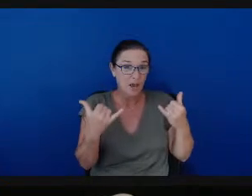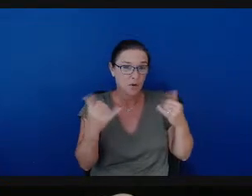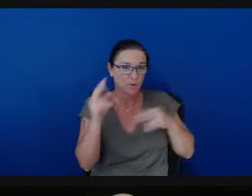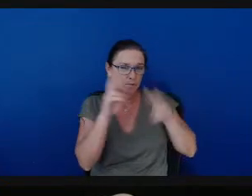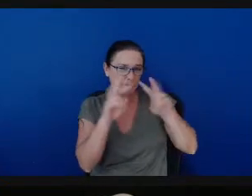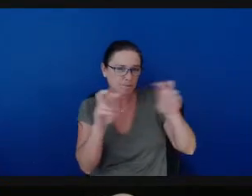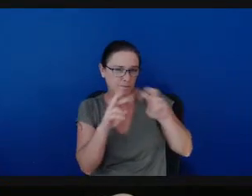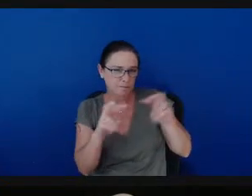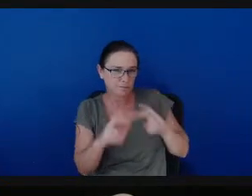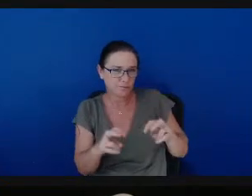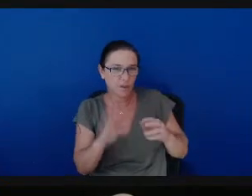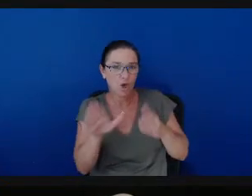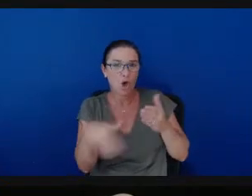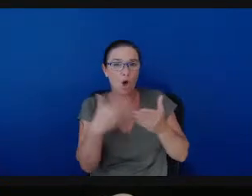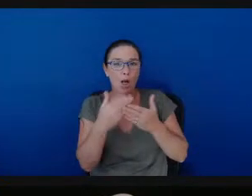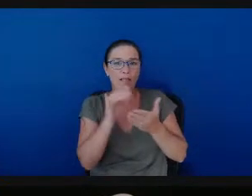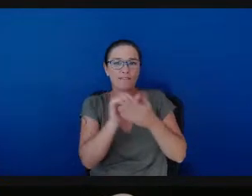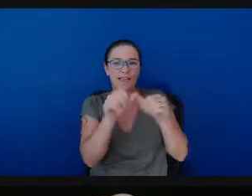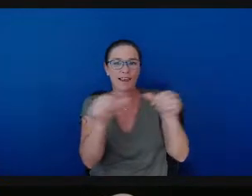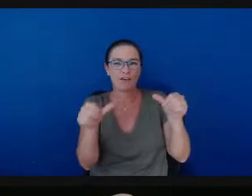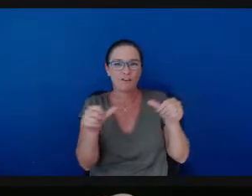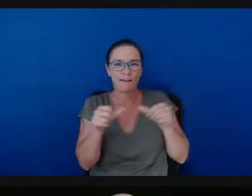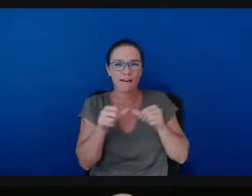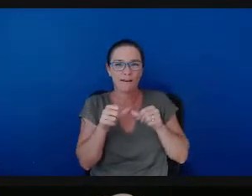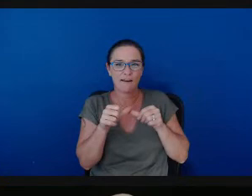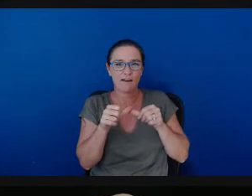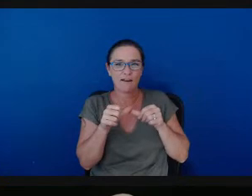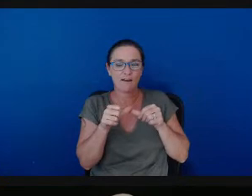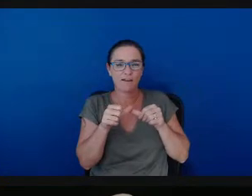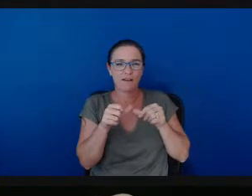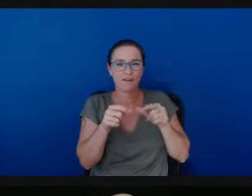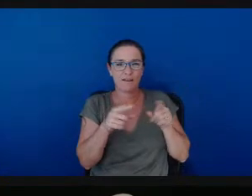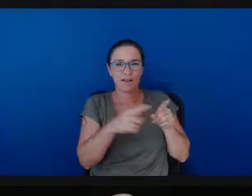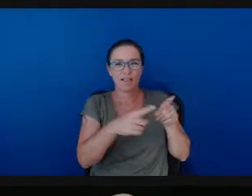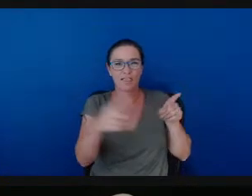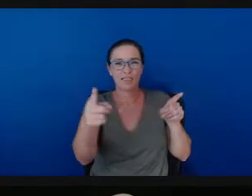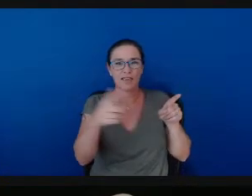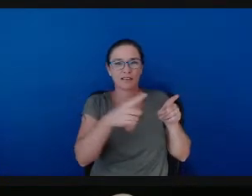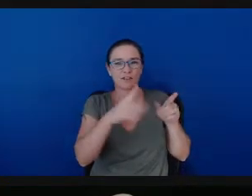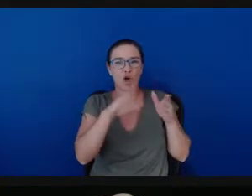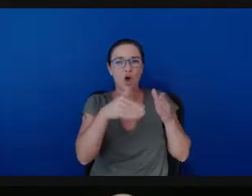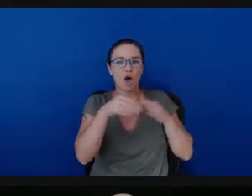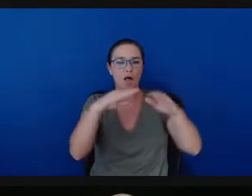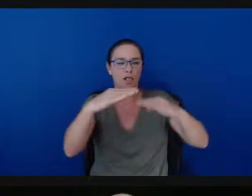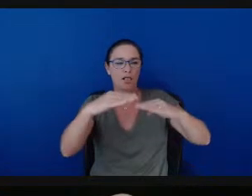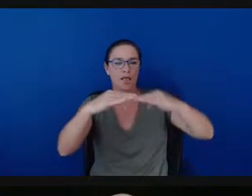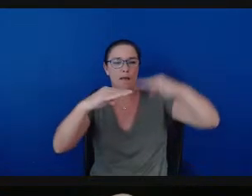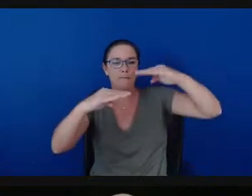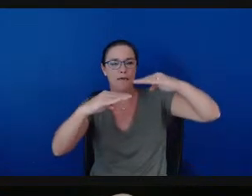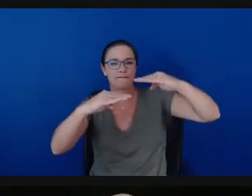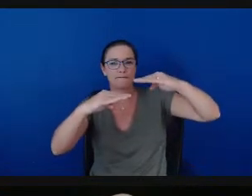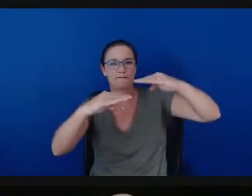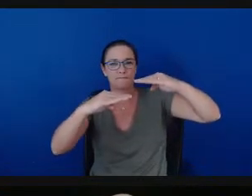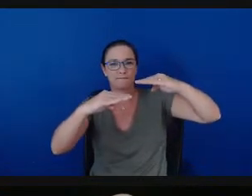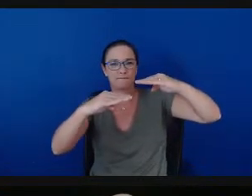that all this area, all the way up to here, this all downdrop block area, is above